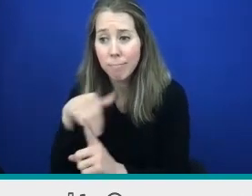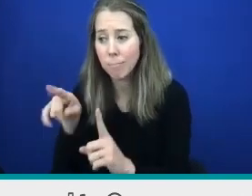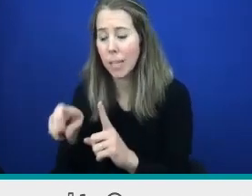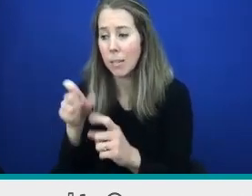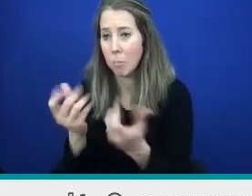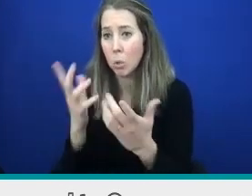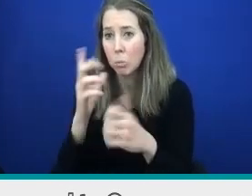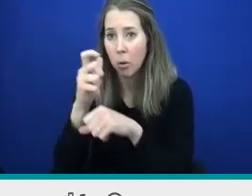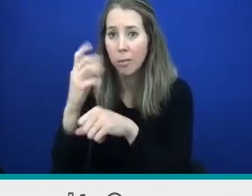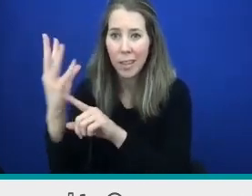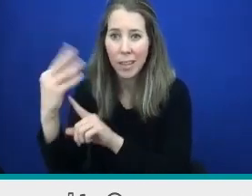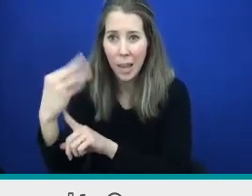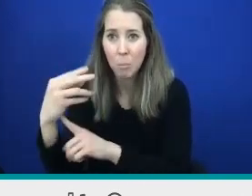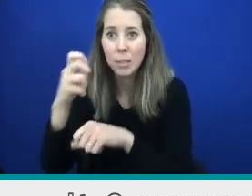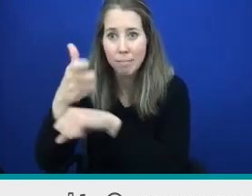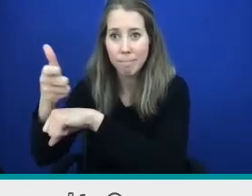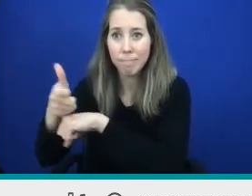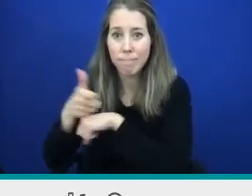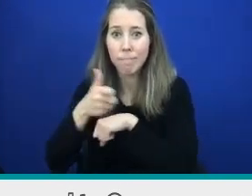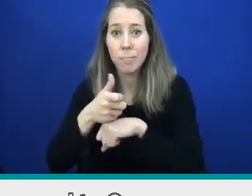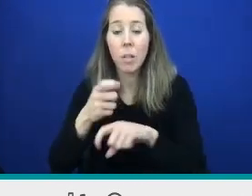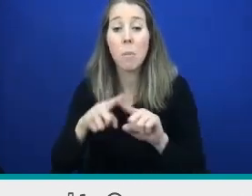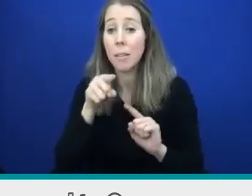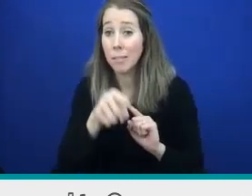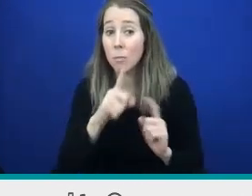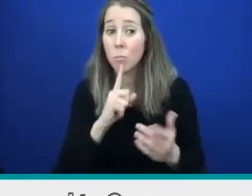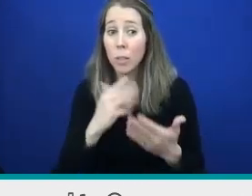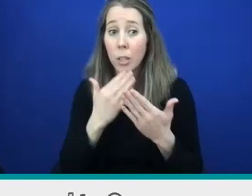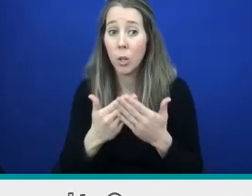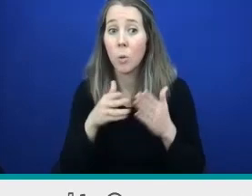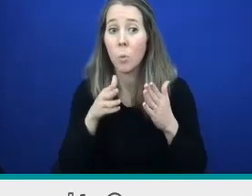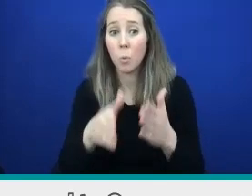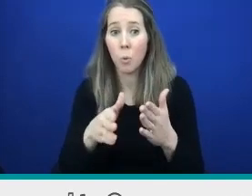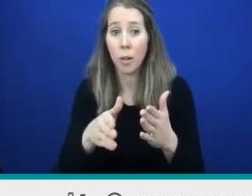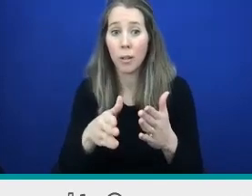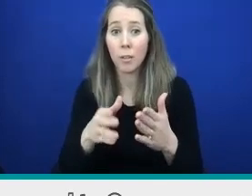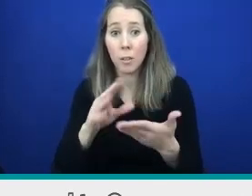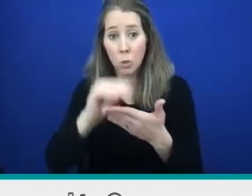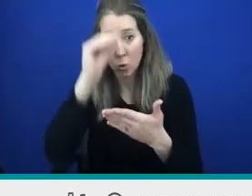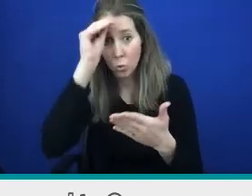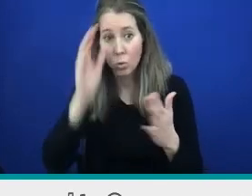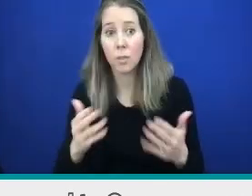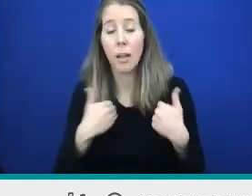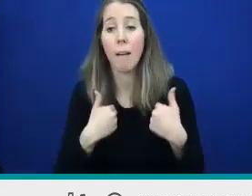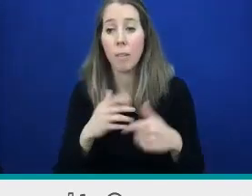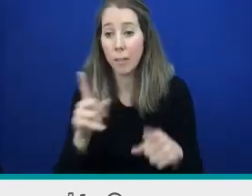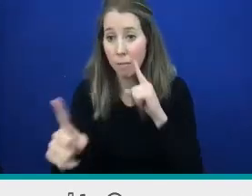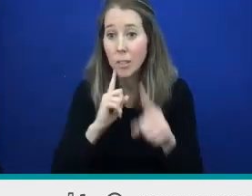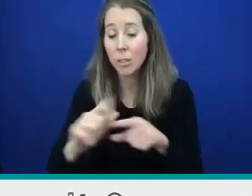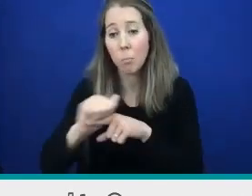up. But this is a great way to have students have conversations, to practice scenarios